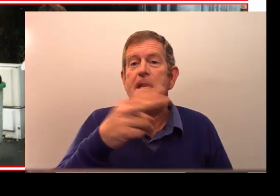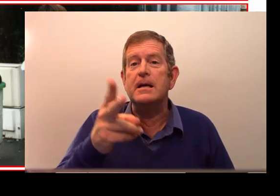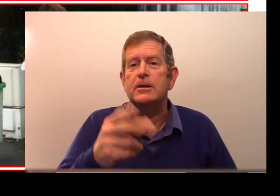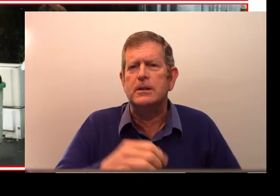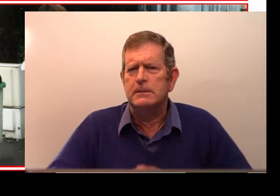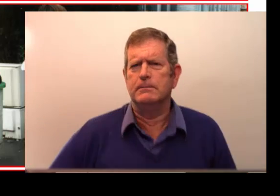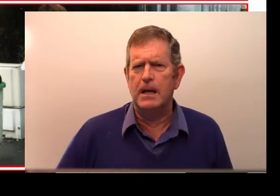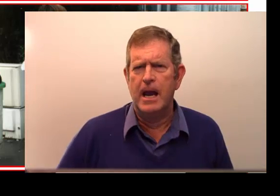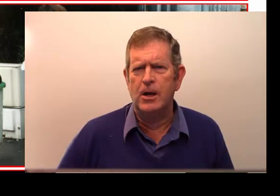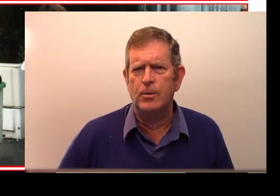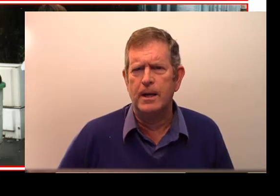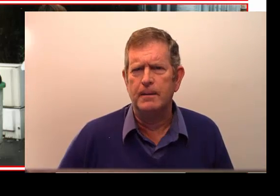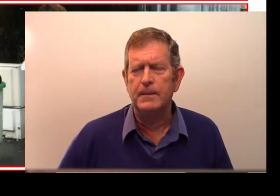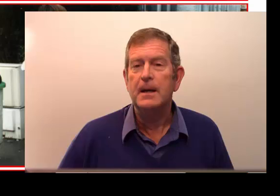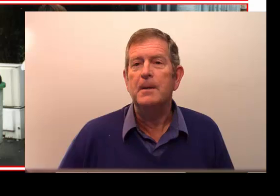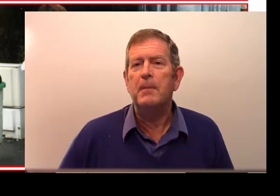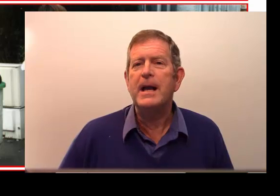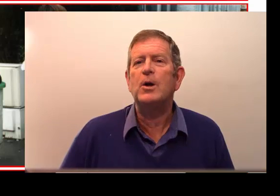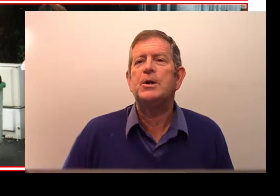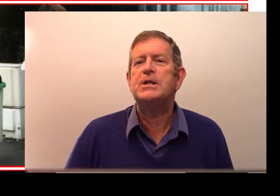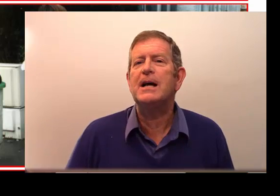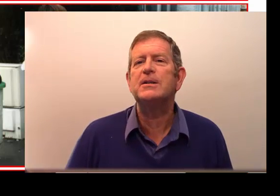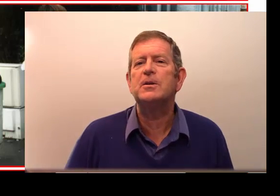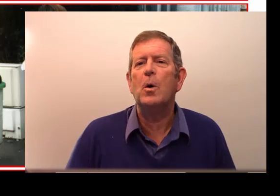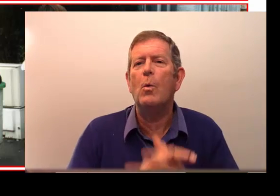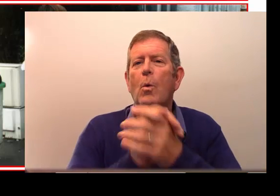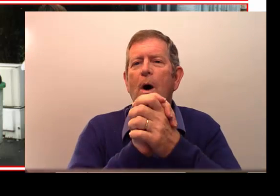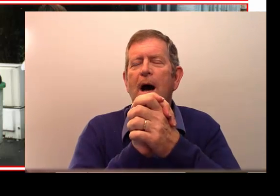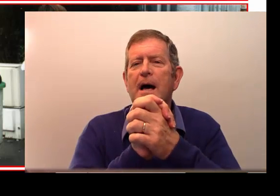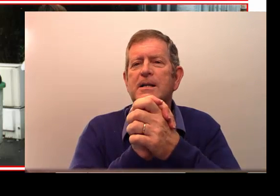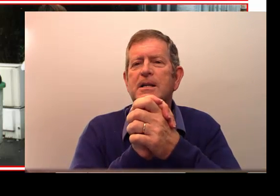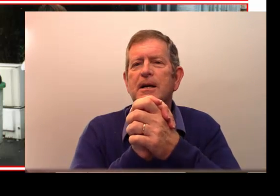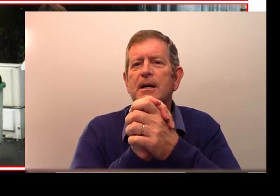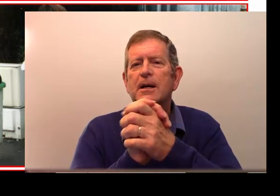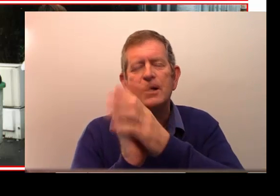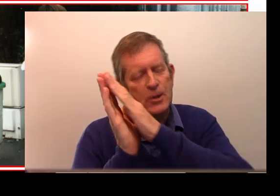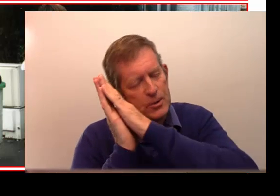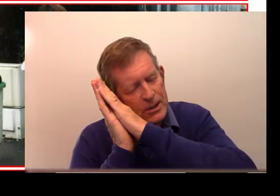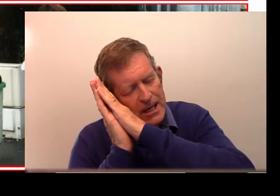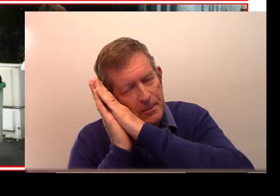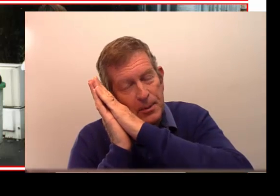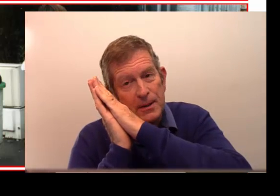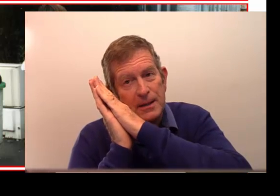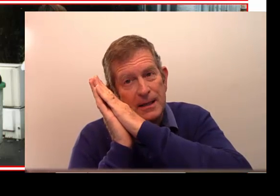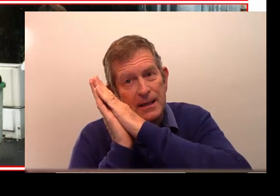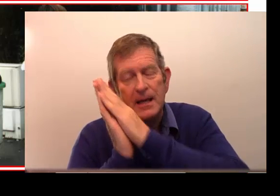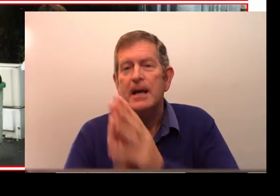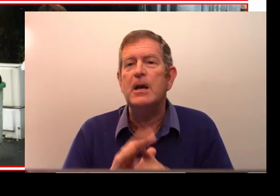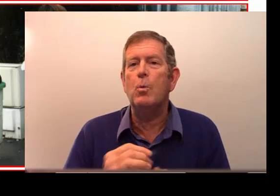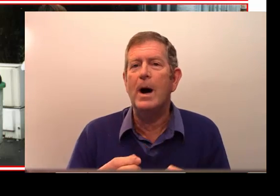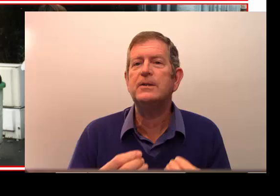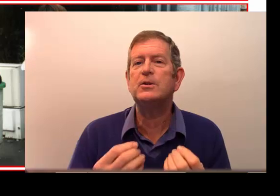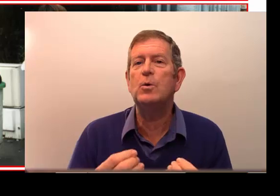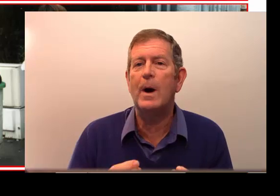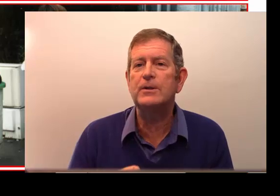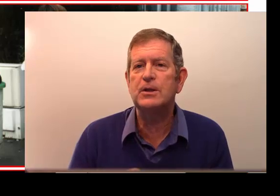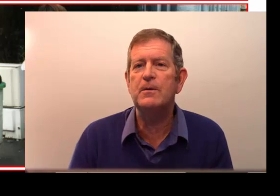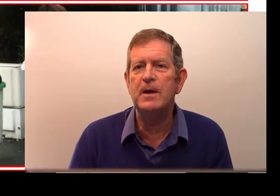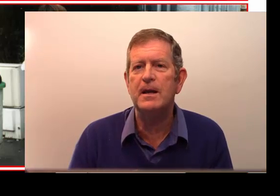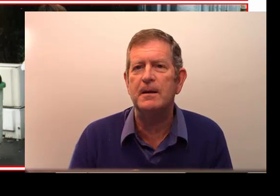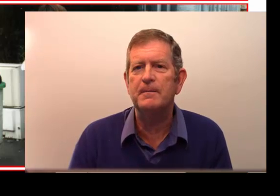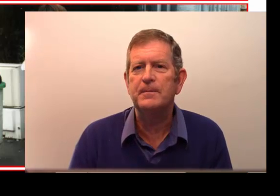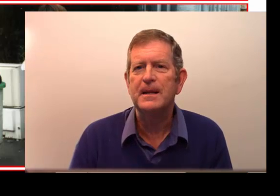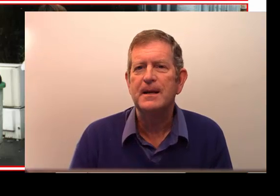Michael is angry. Michael doesn't want to sleep. He wants to